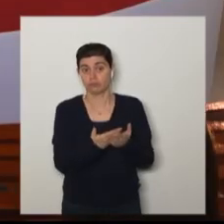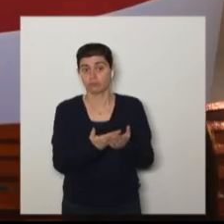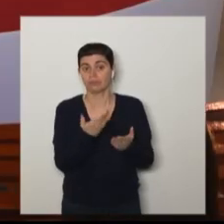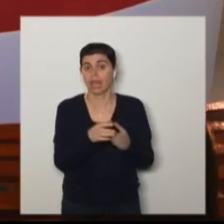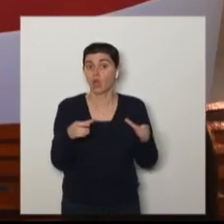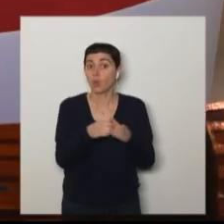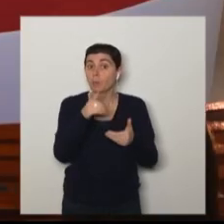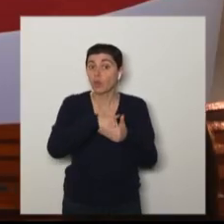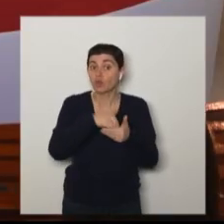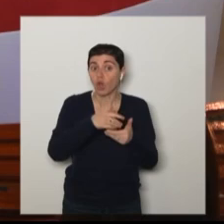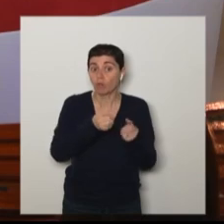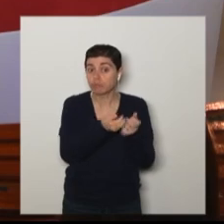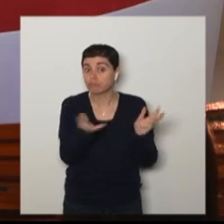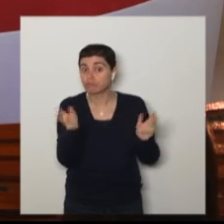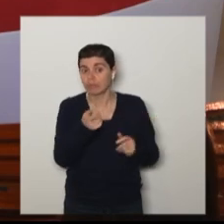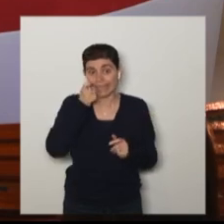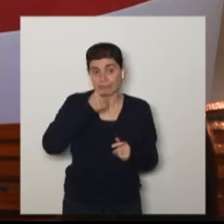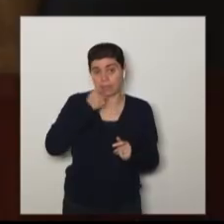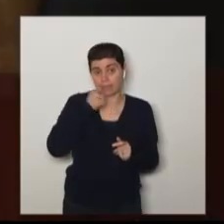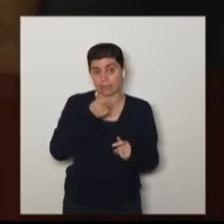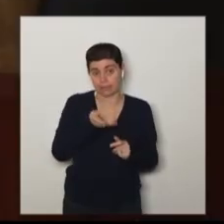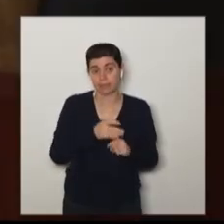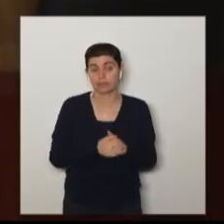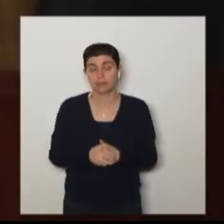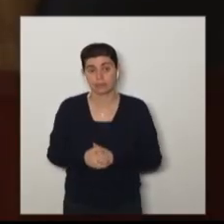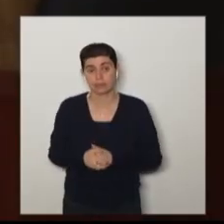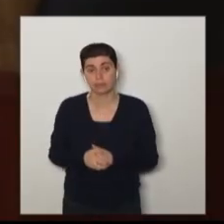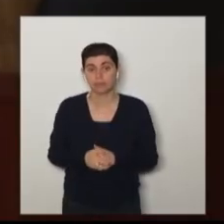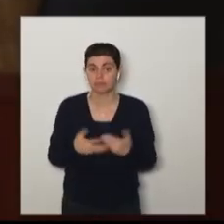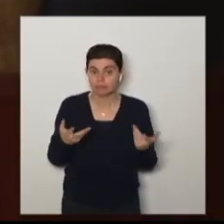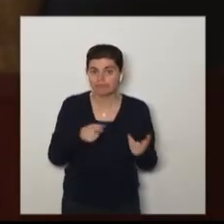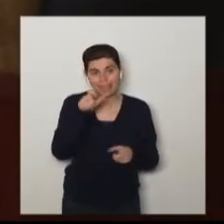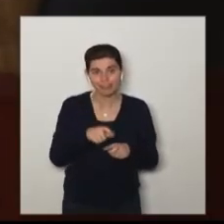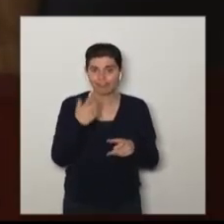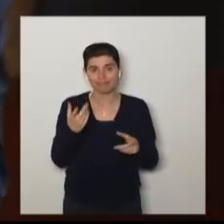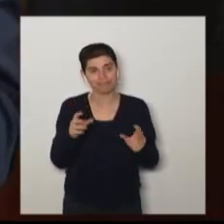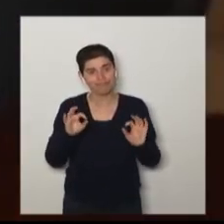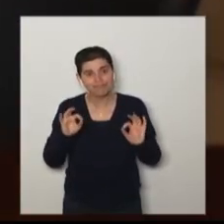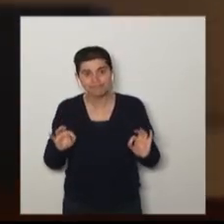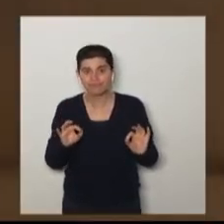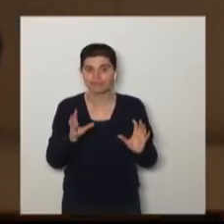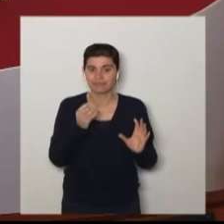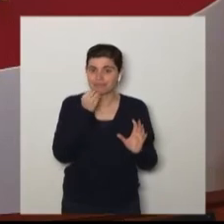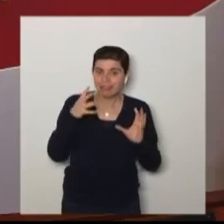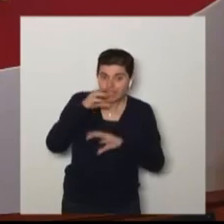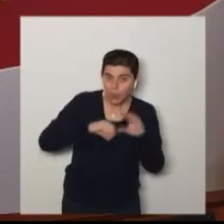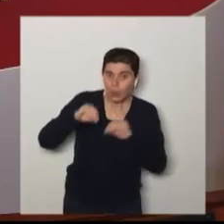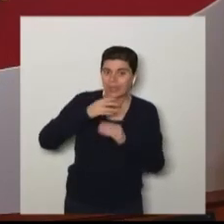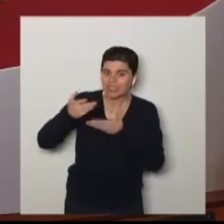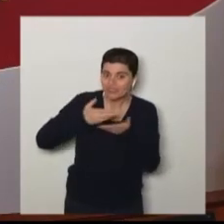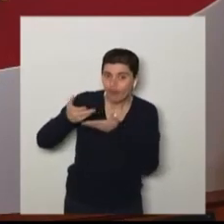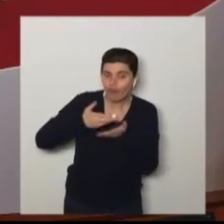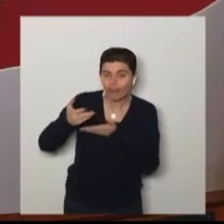also gentle approach from each other and learning from each other country. We don't have much time for the questions.